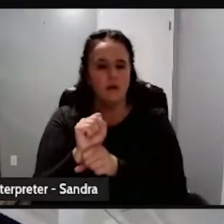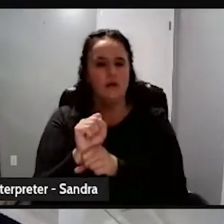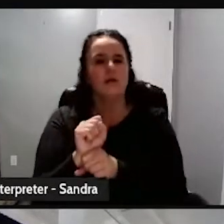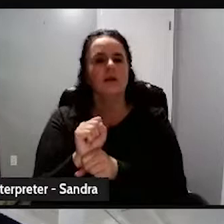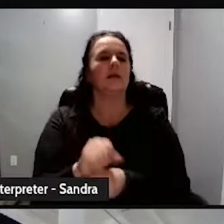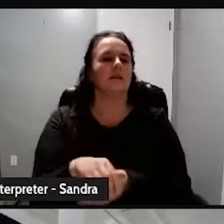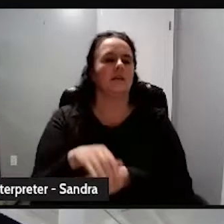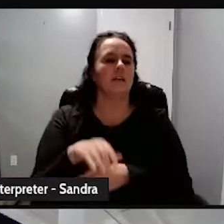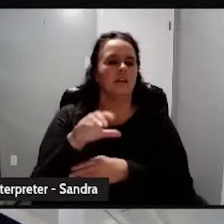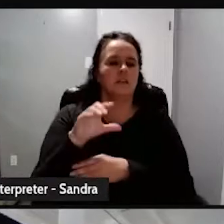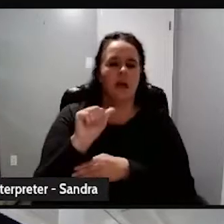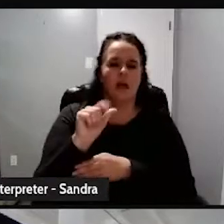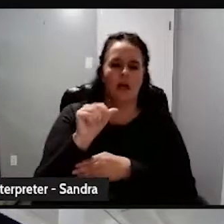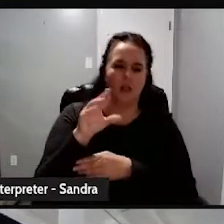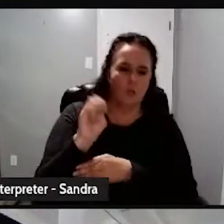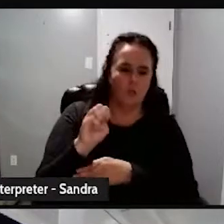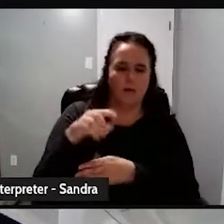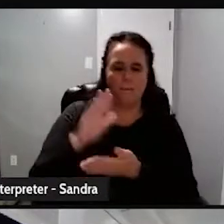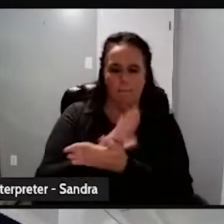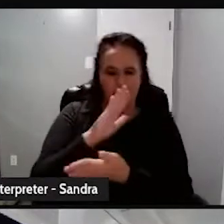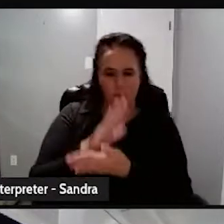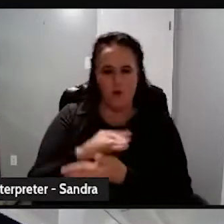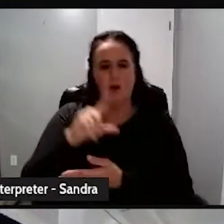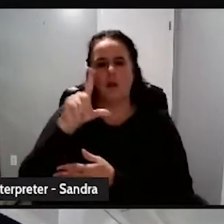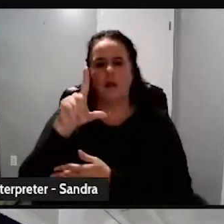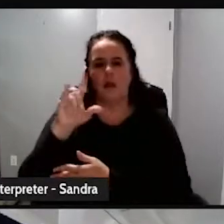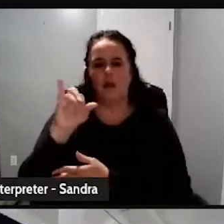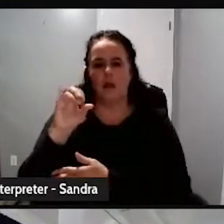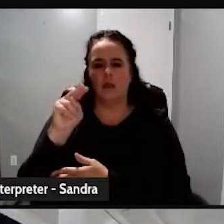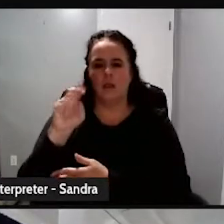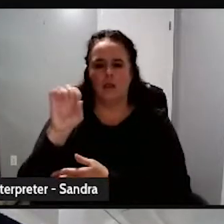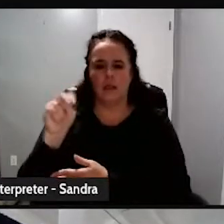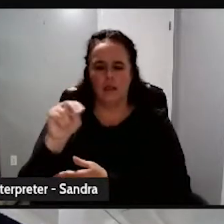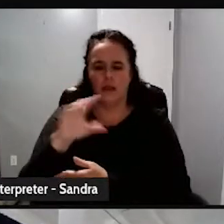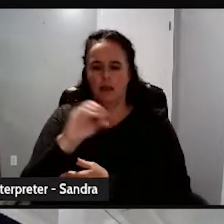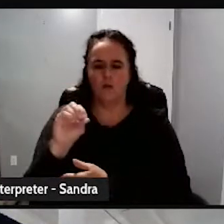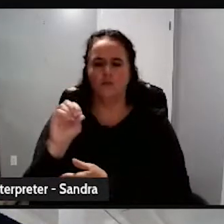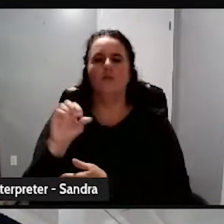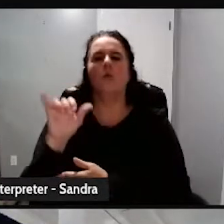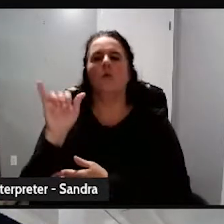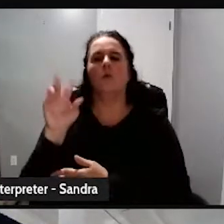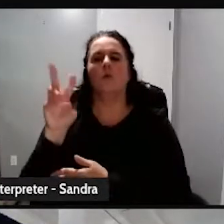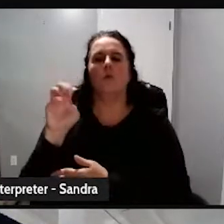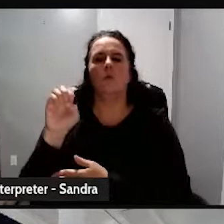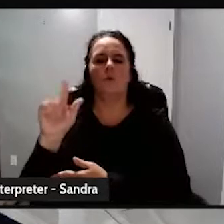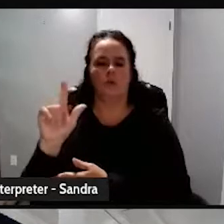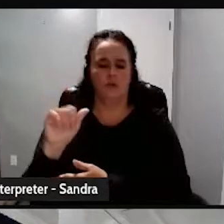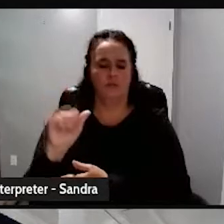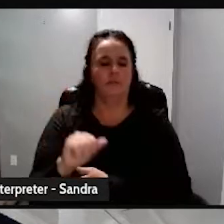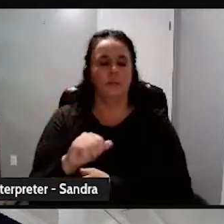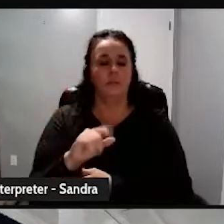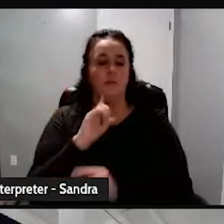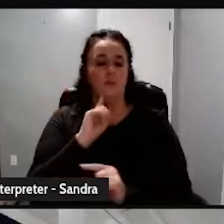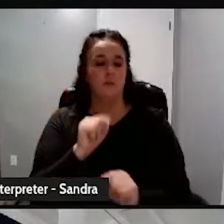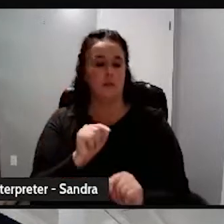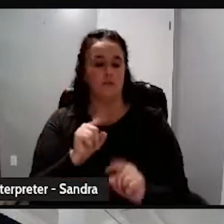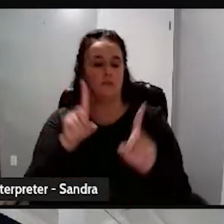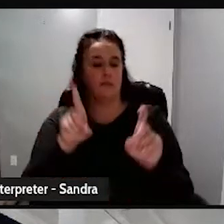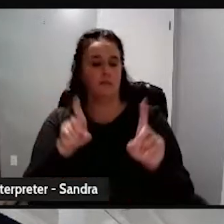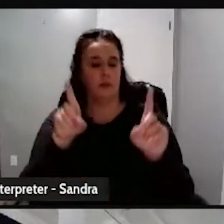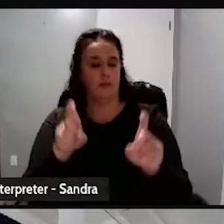paper, linen, and wool. The results that have been achieved from this